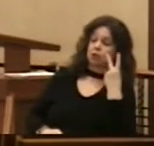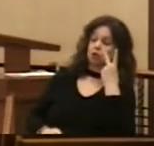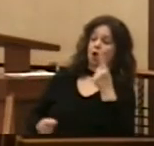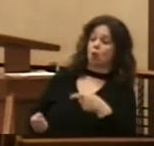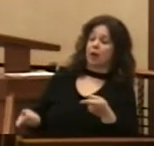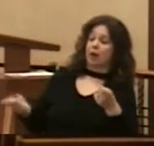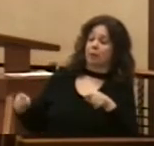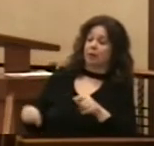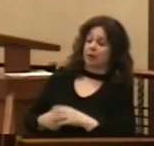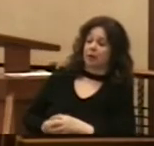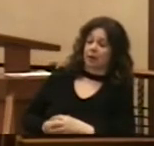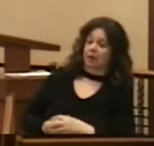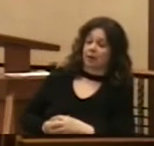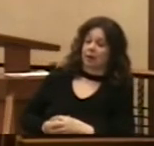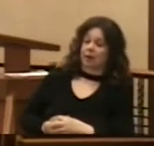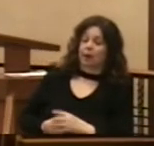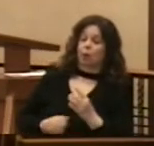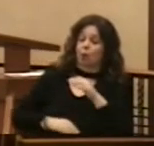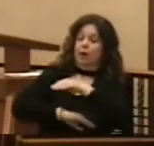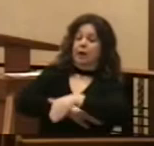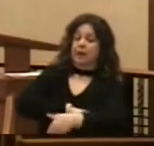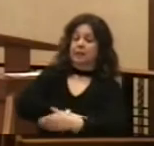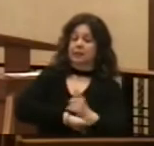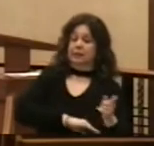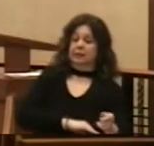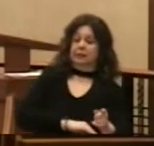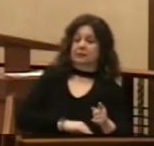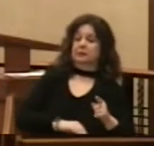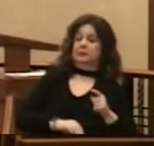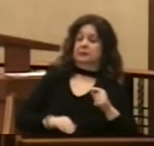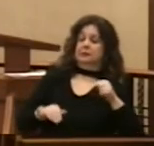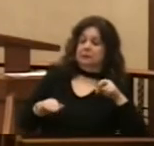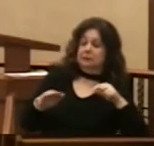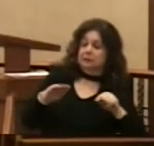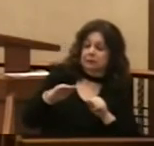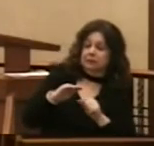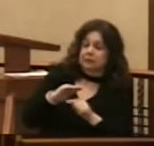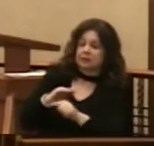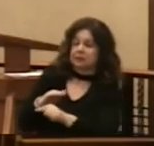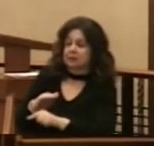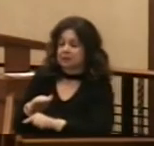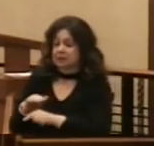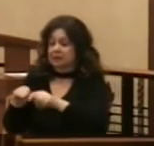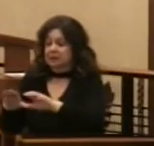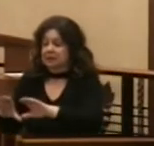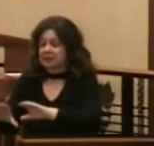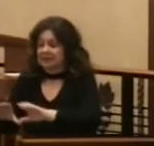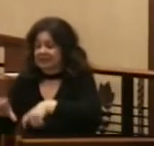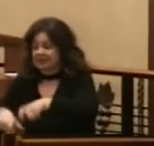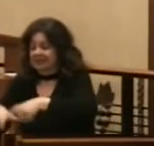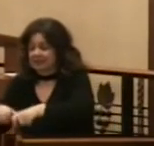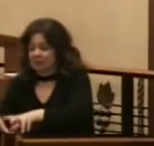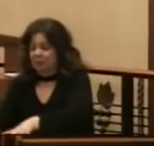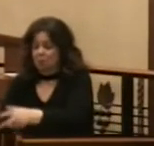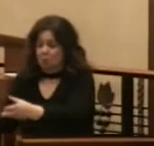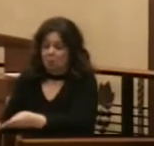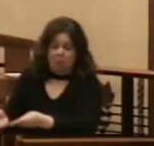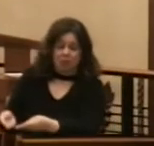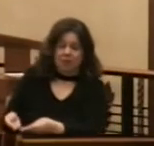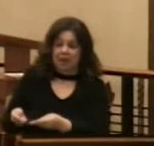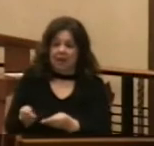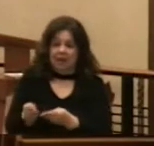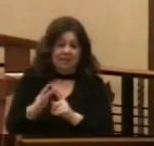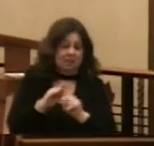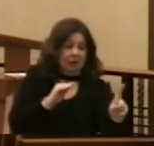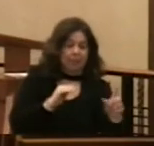into the garden, dug up the treasure, and made off with it. The next day, when the miser found that his